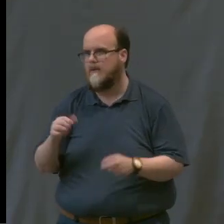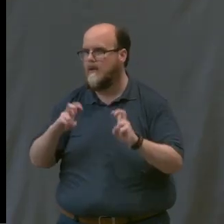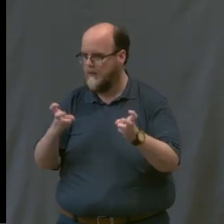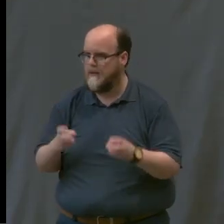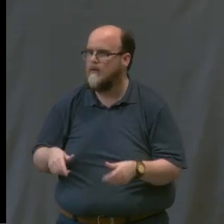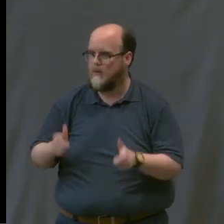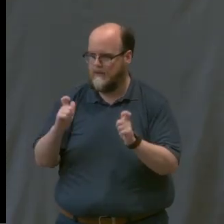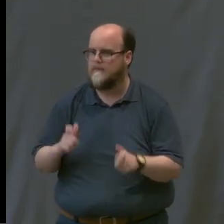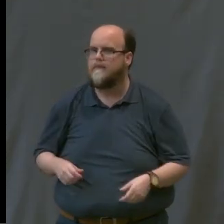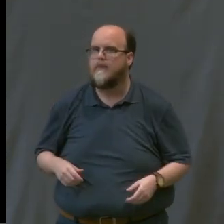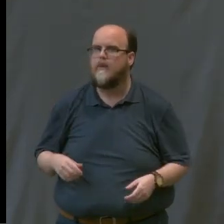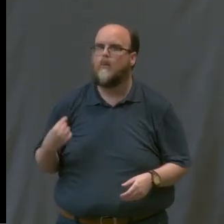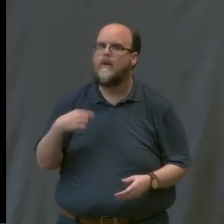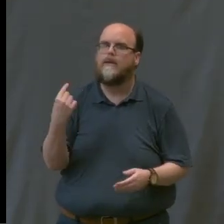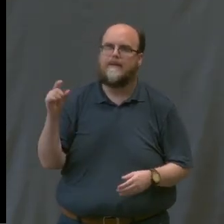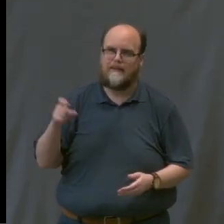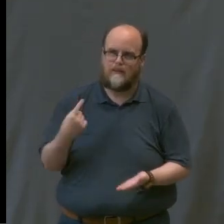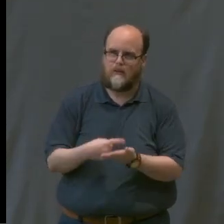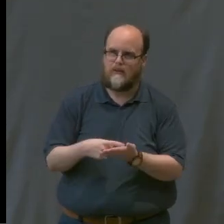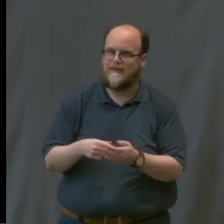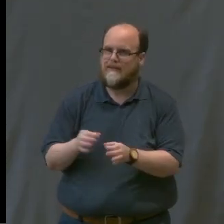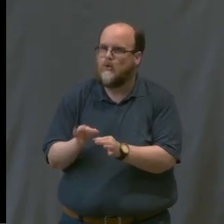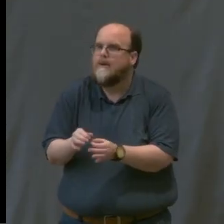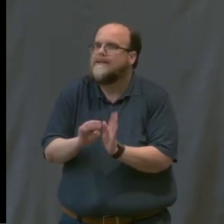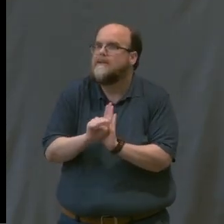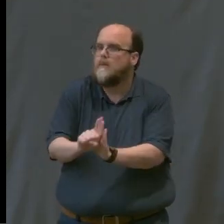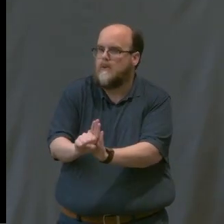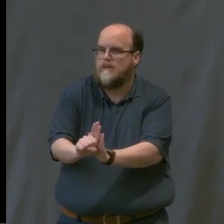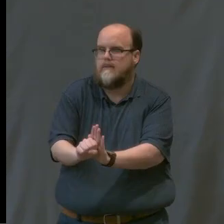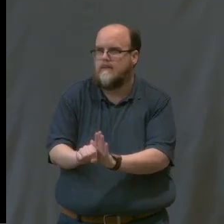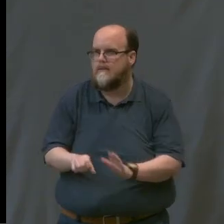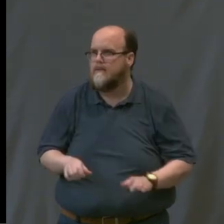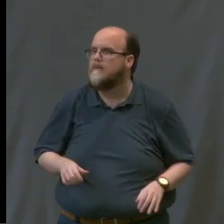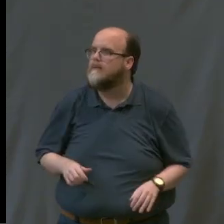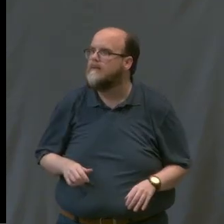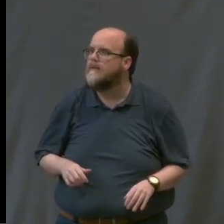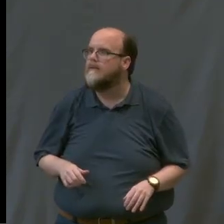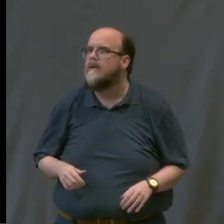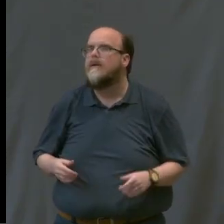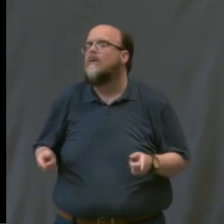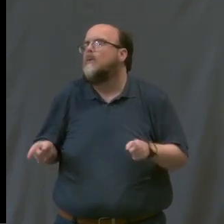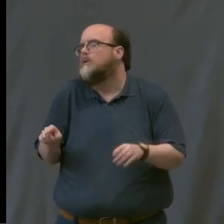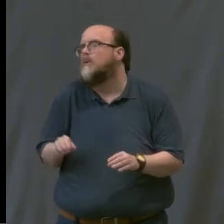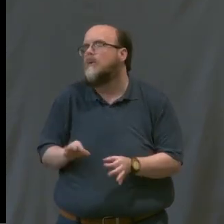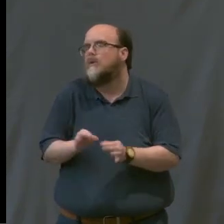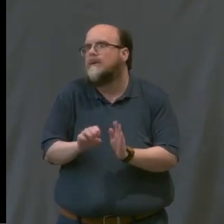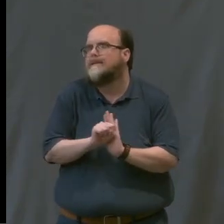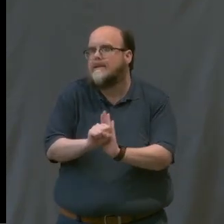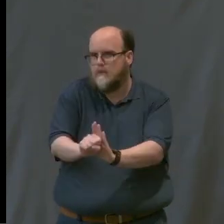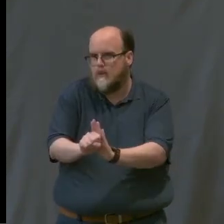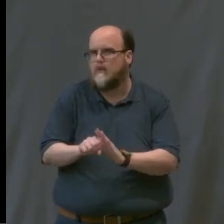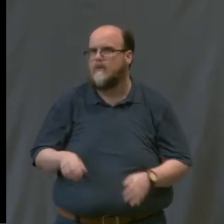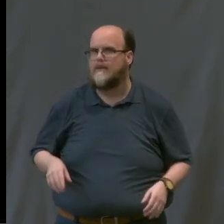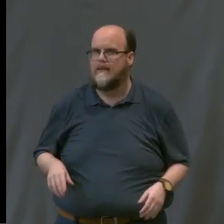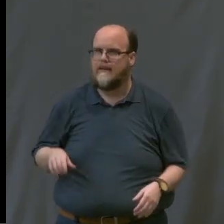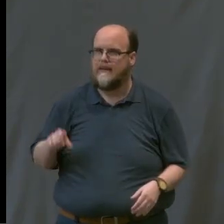quickly. We need to discuss interpreting symbols. When you interpret symbols, you're going to